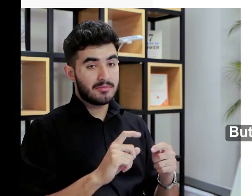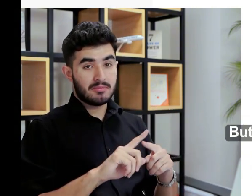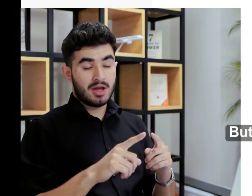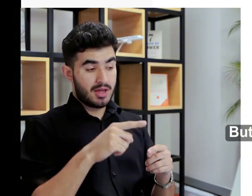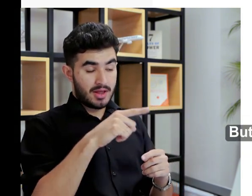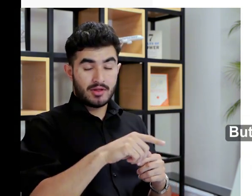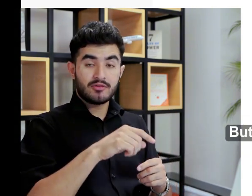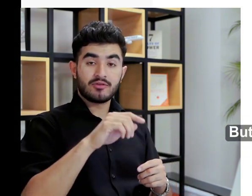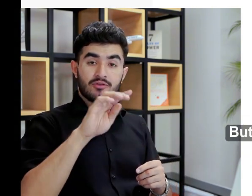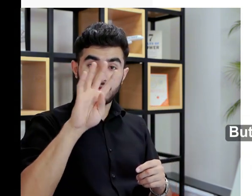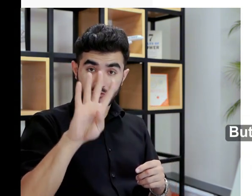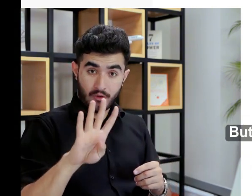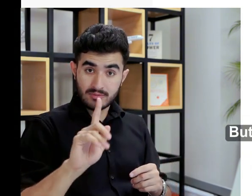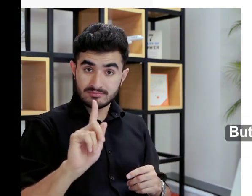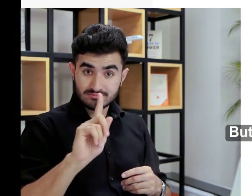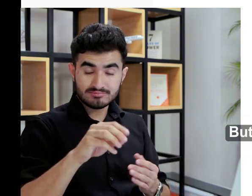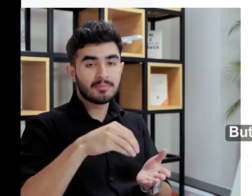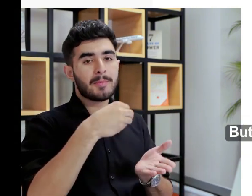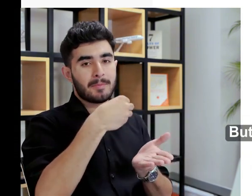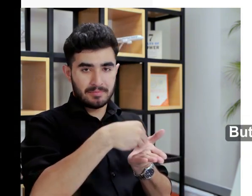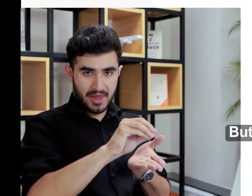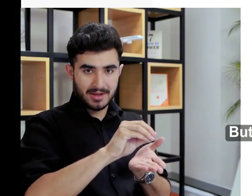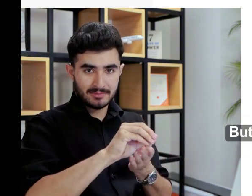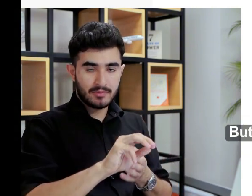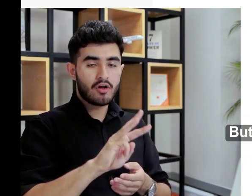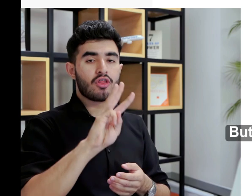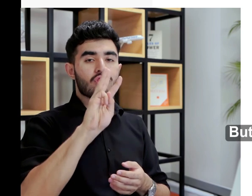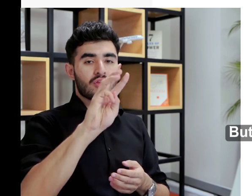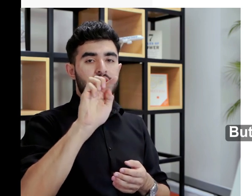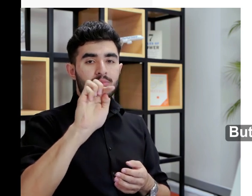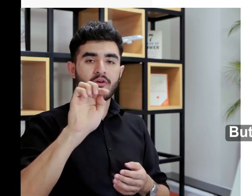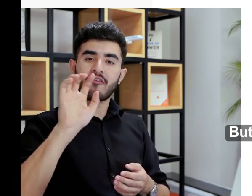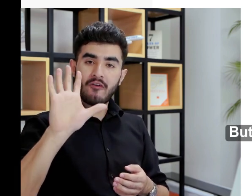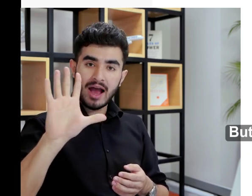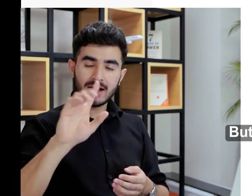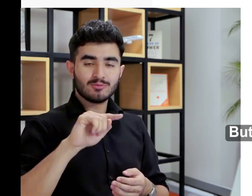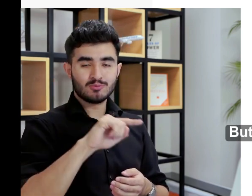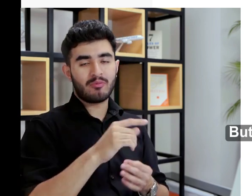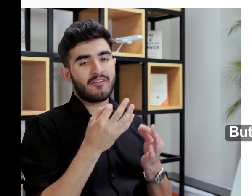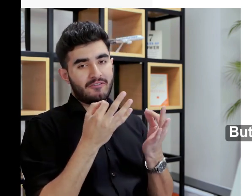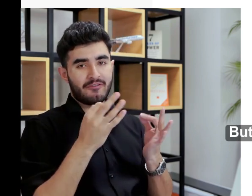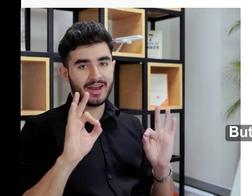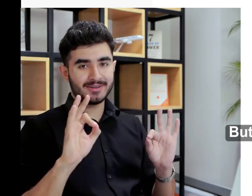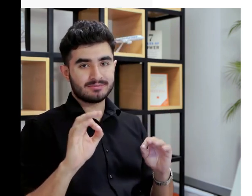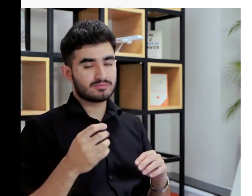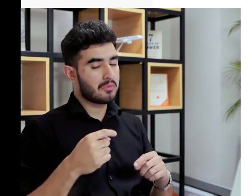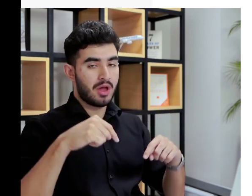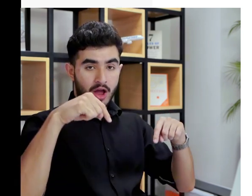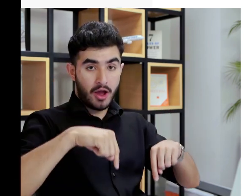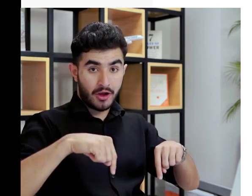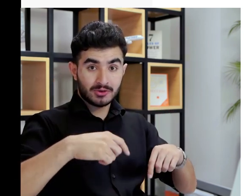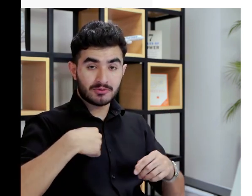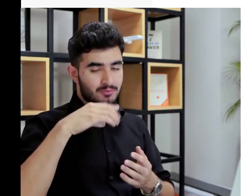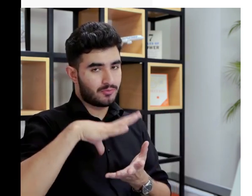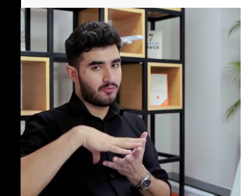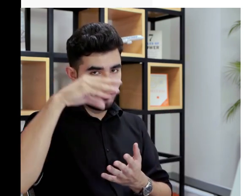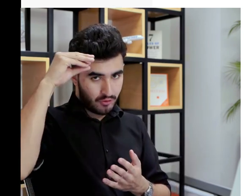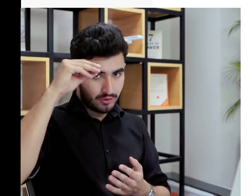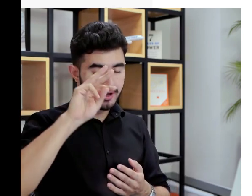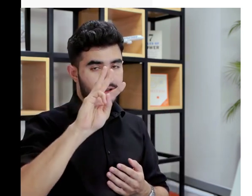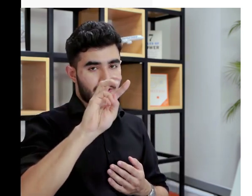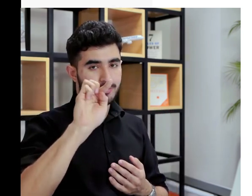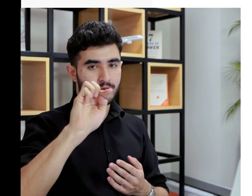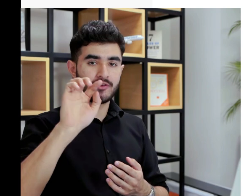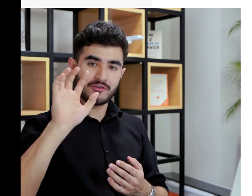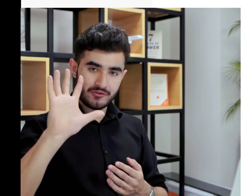But only ChatGPT 3.5 is free and 4.0 is paid. But right now, we are learning